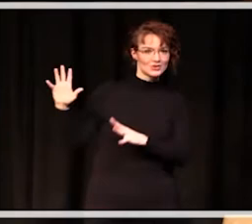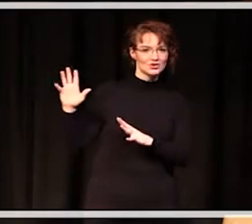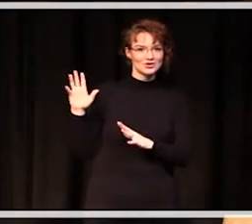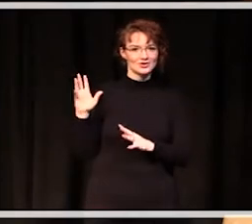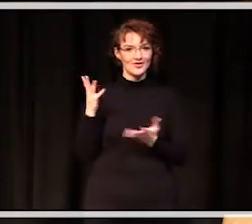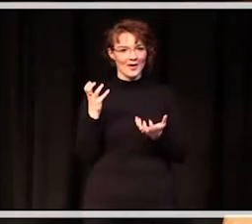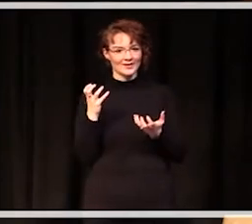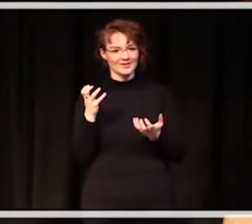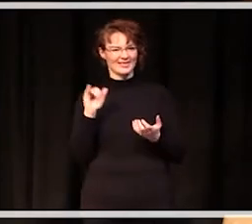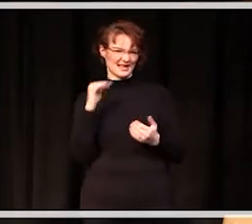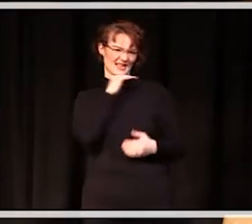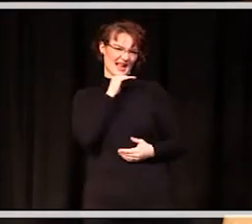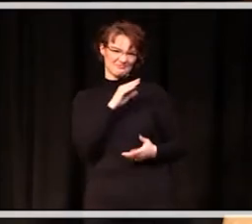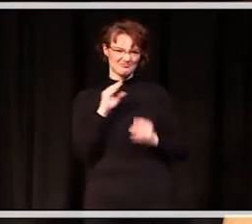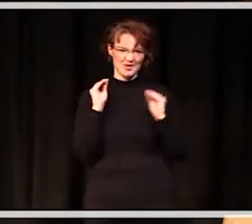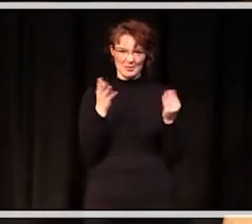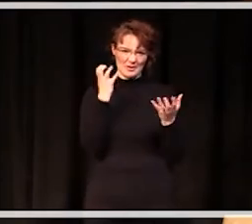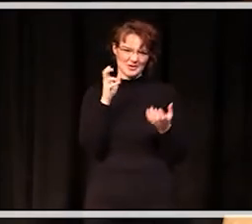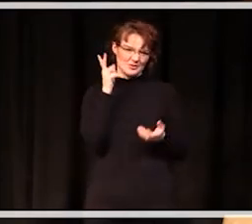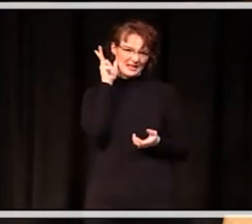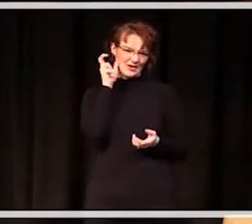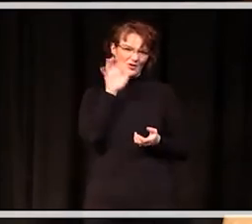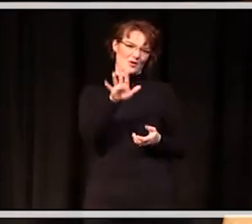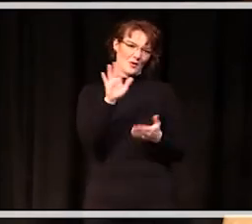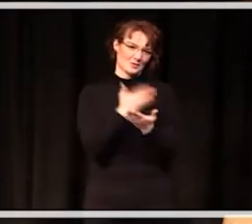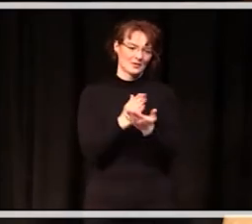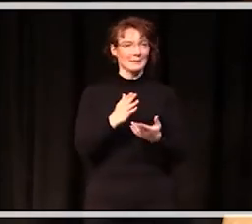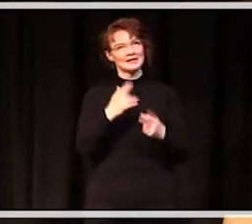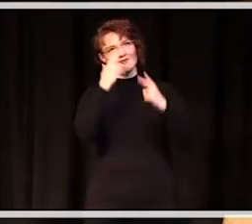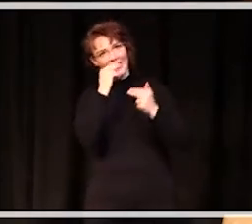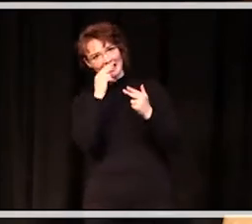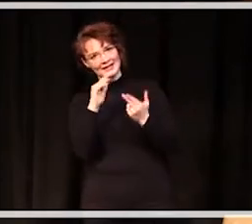That's the lie. I mean, that's just that, you know, it's cute, it's funny